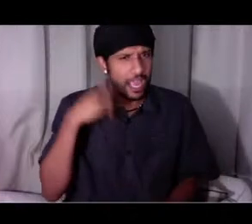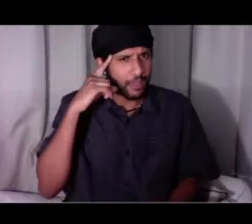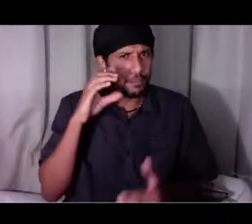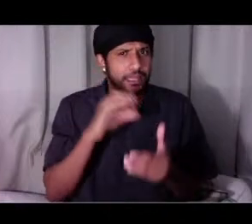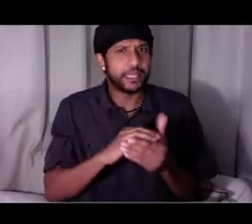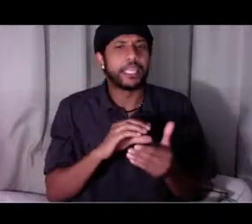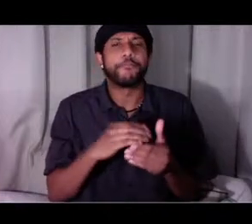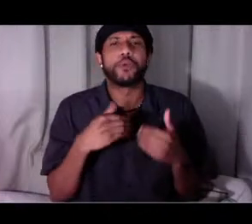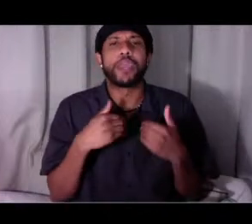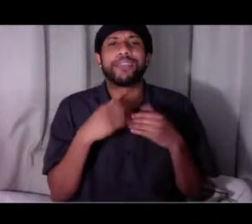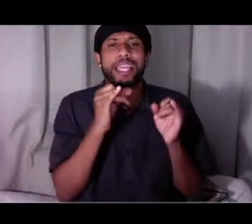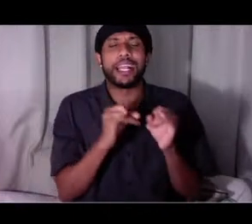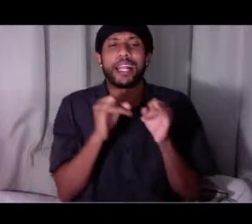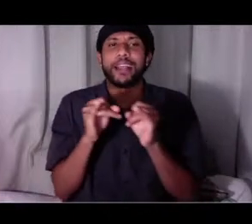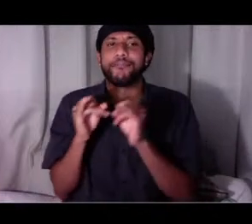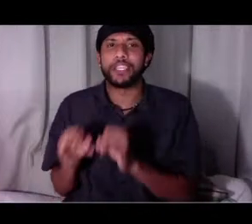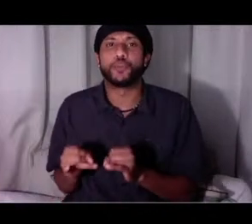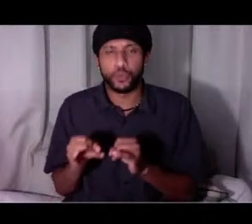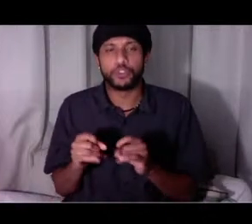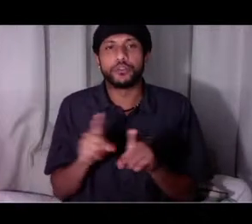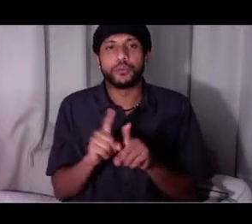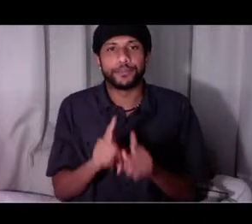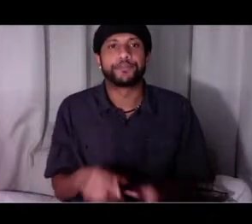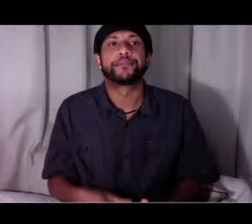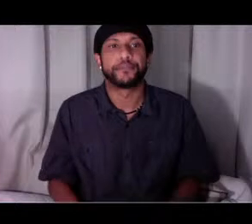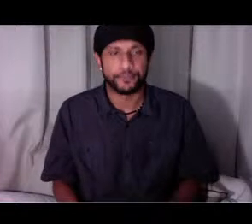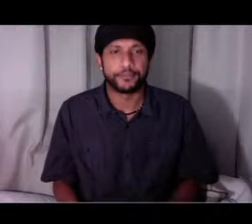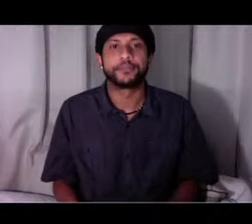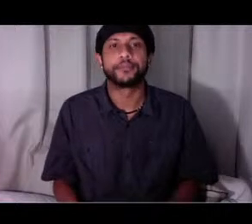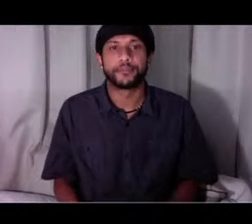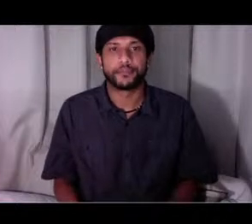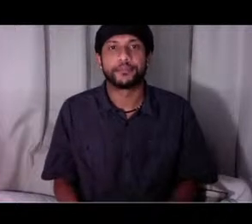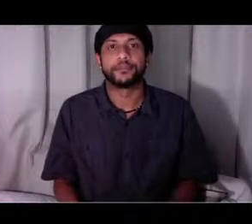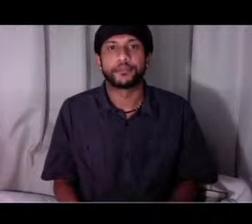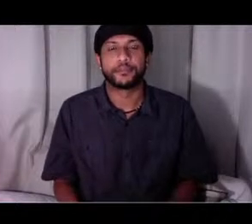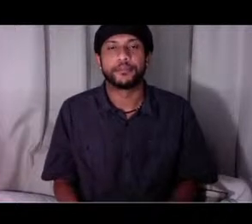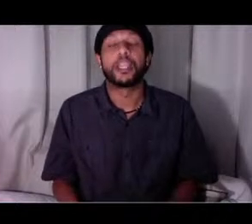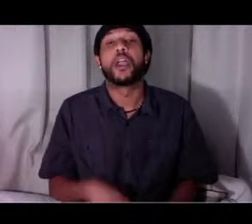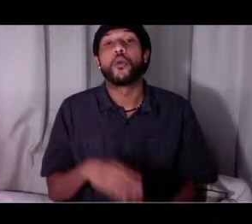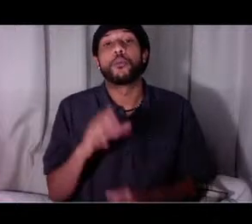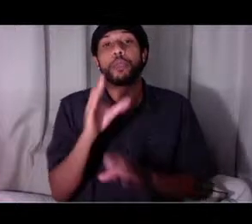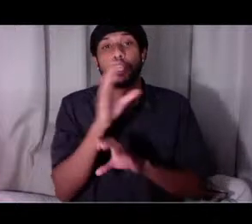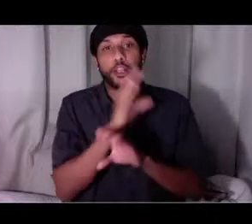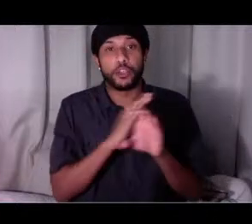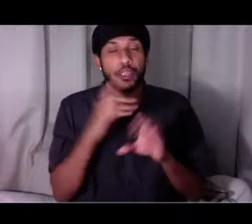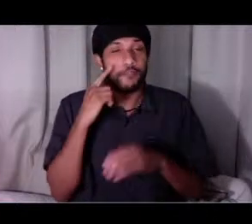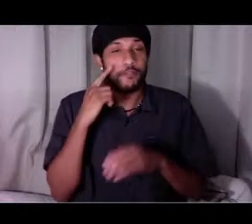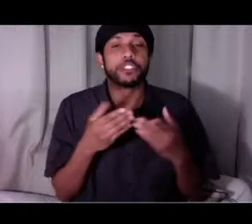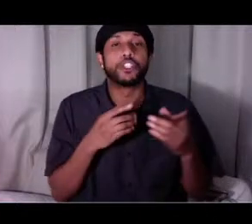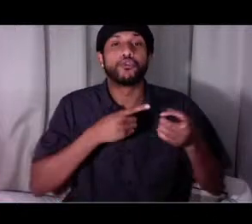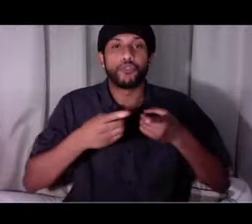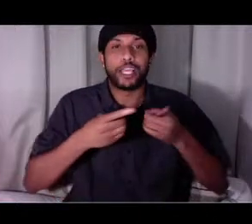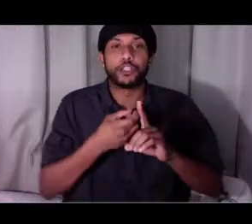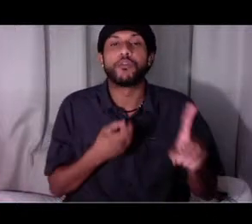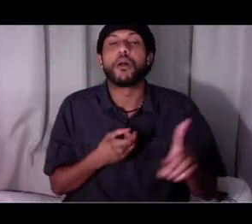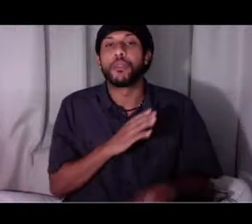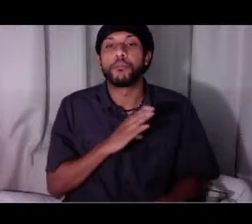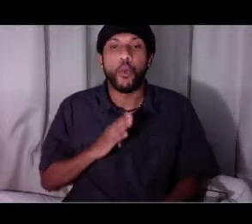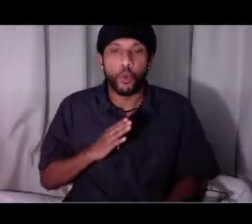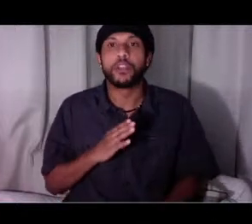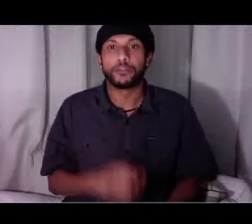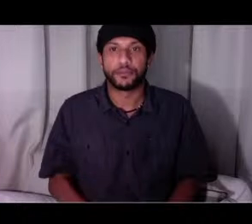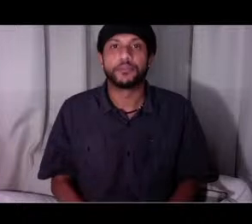Aster you see the individuals that are the incumbents uh and so what I'll be looking for is some direction from the board and UL a